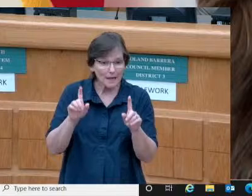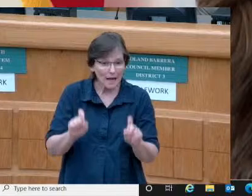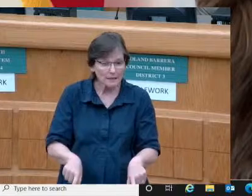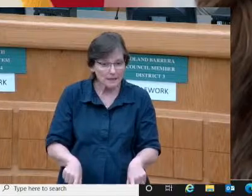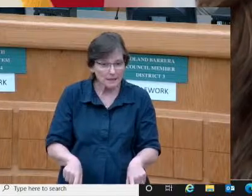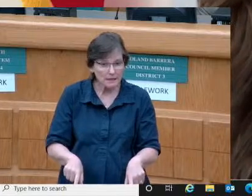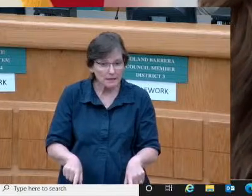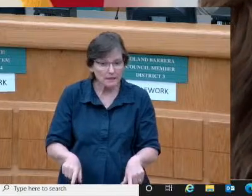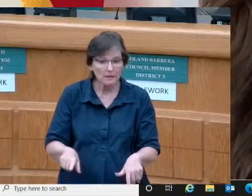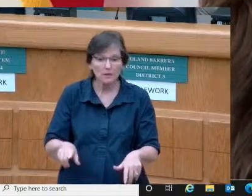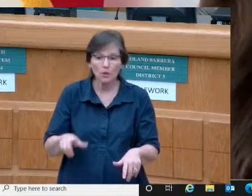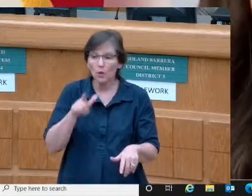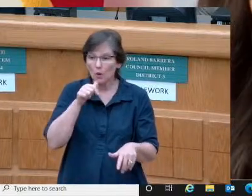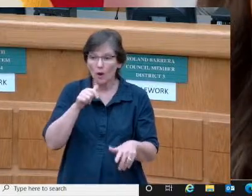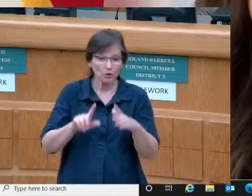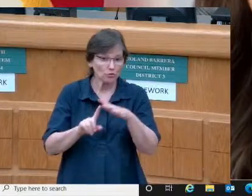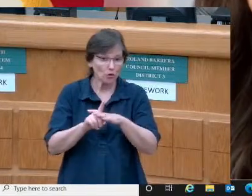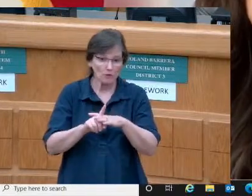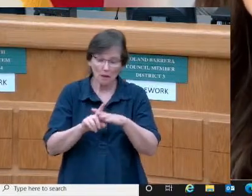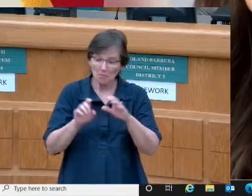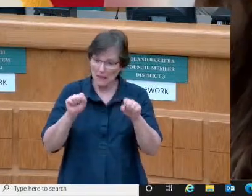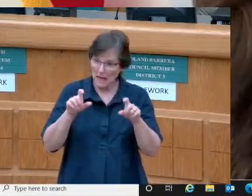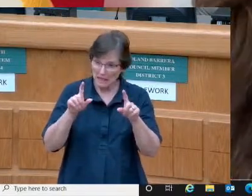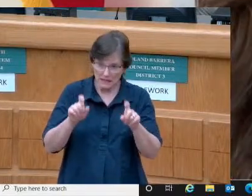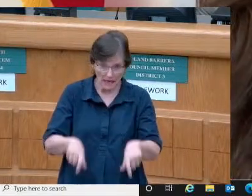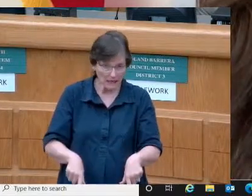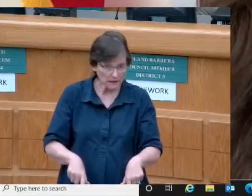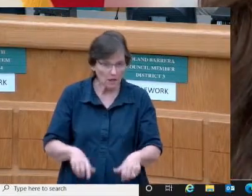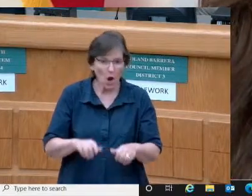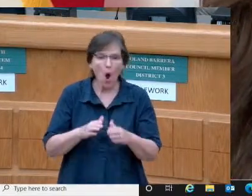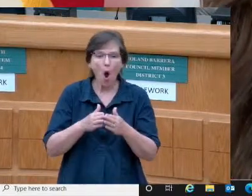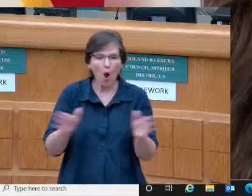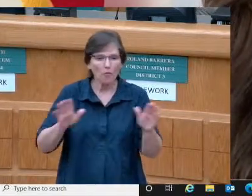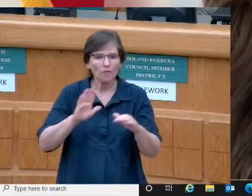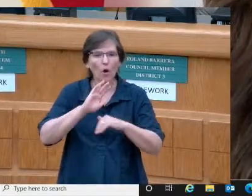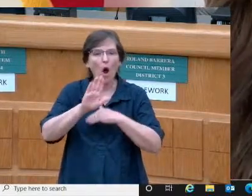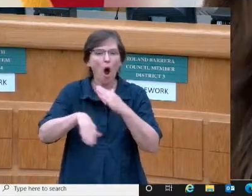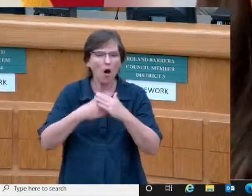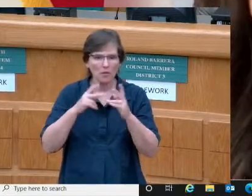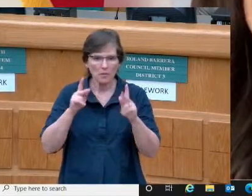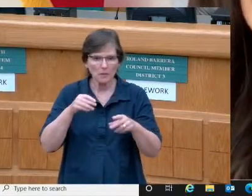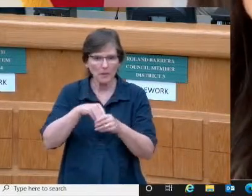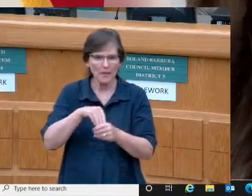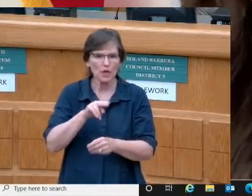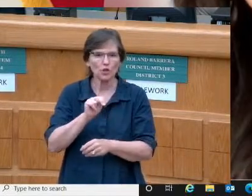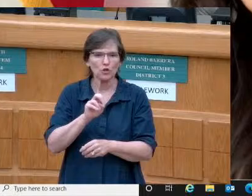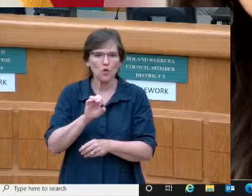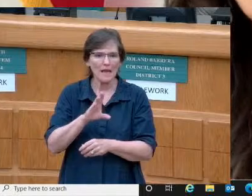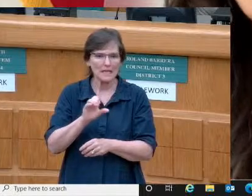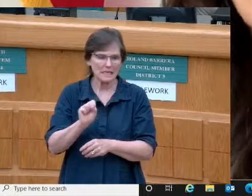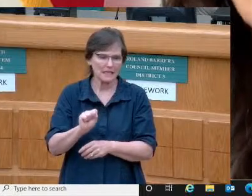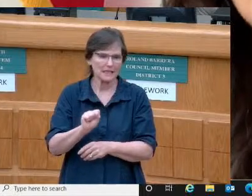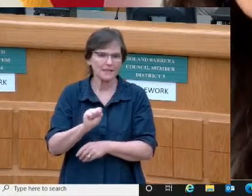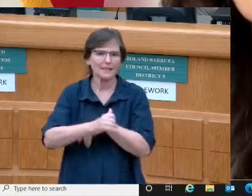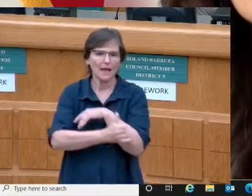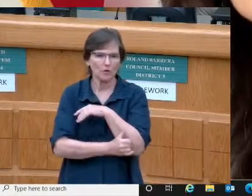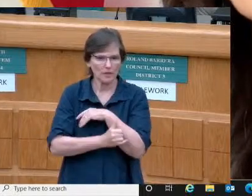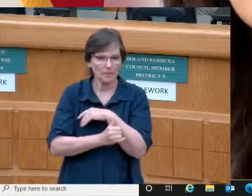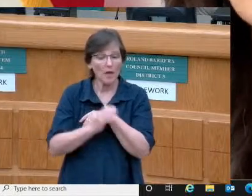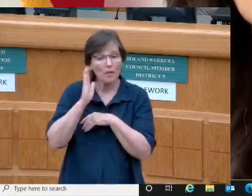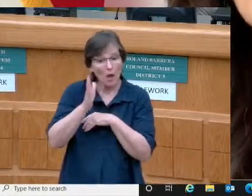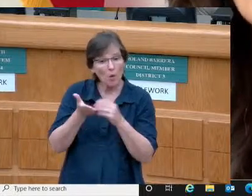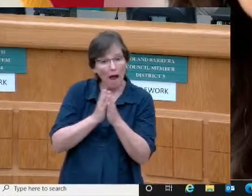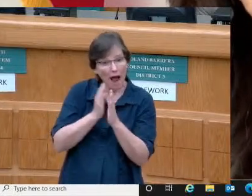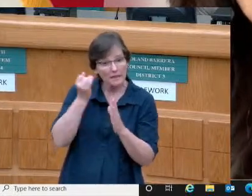come, first serve, and it's open to all Nueces County residents. So I'm very proud of these